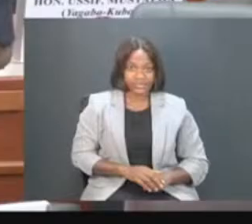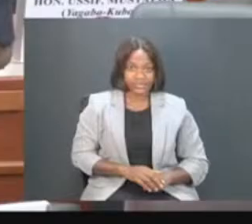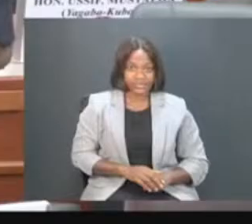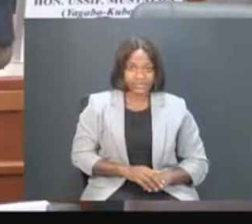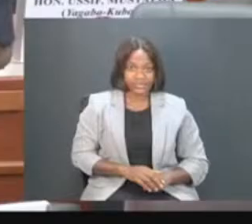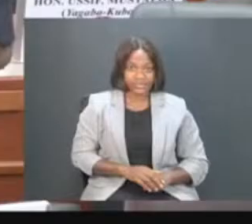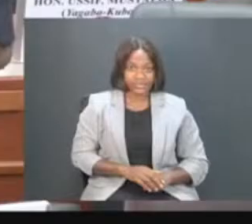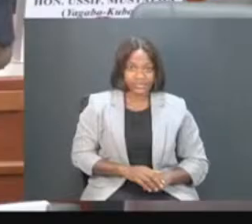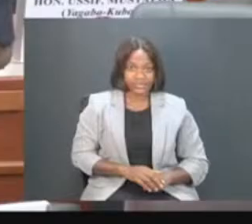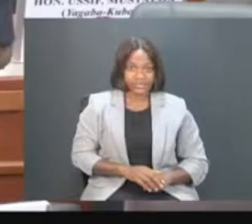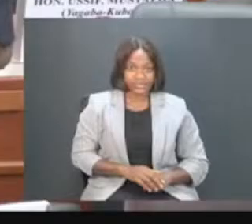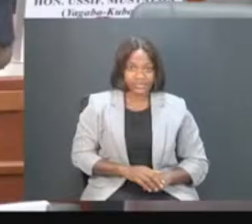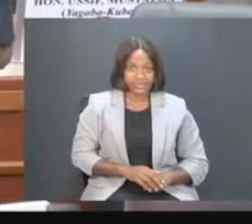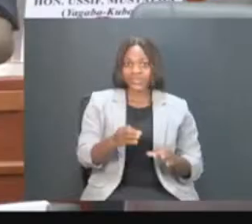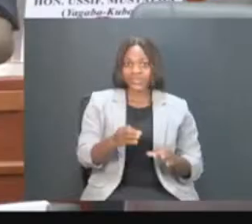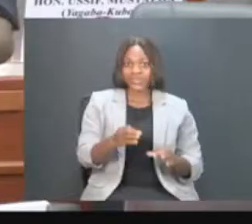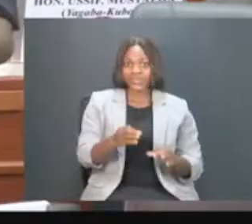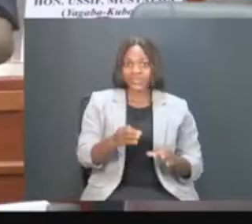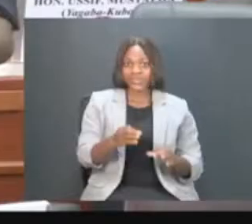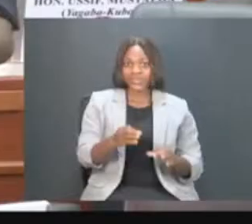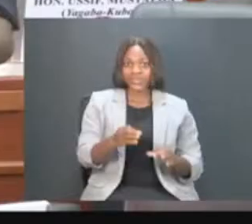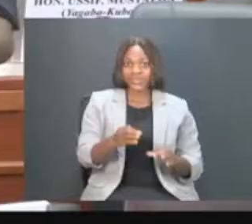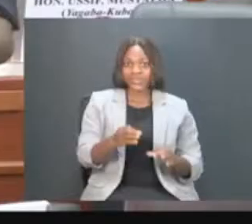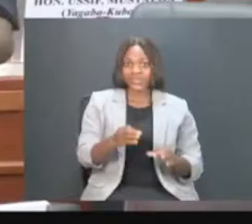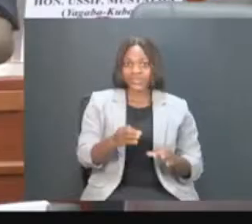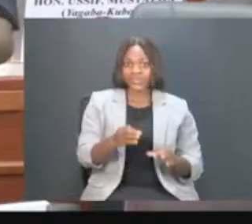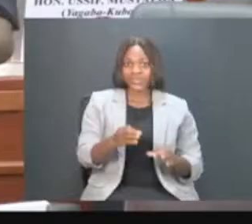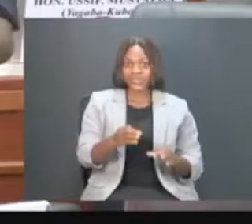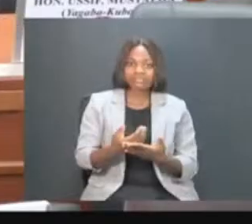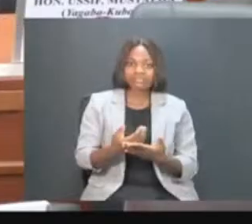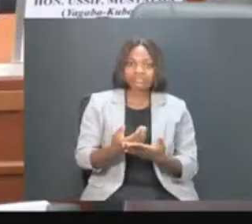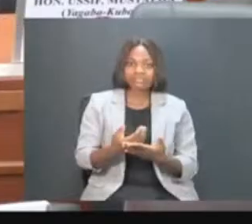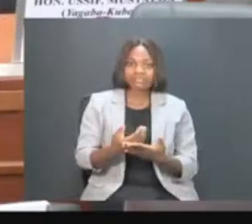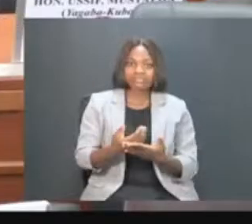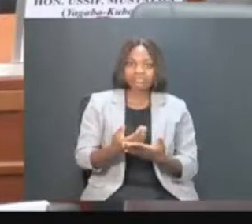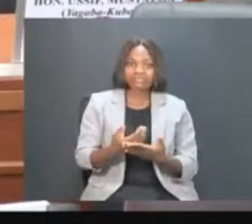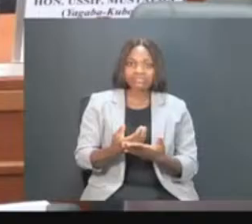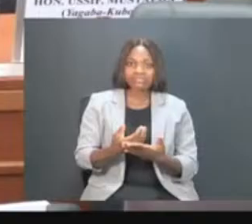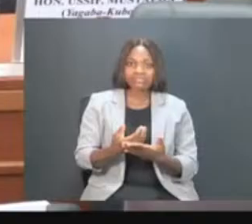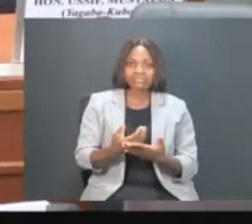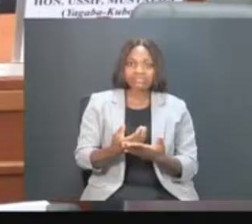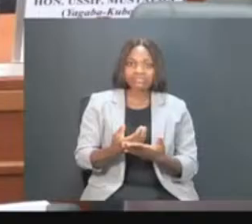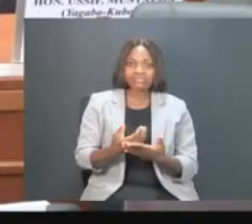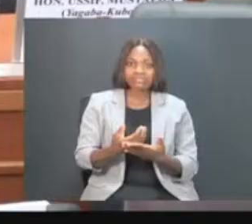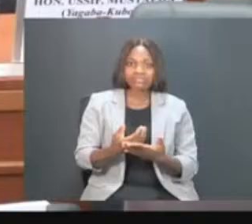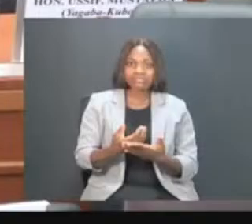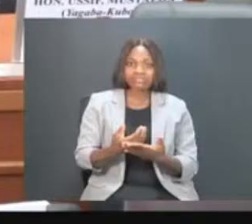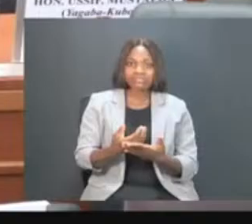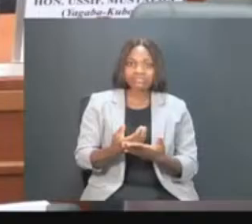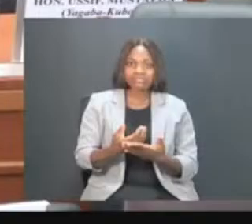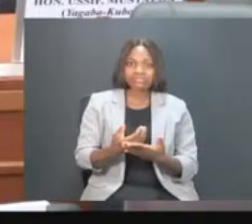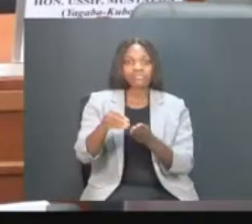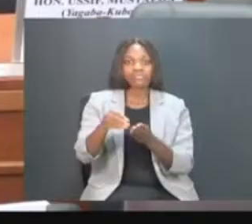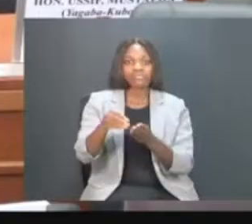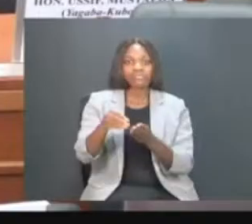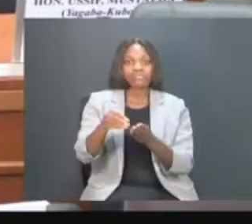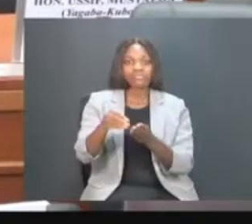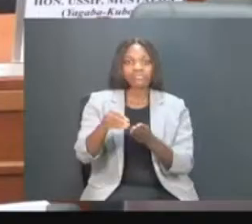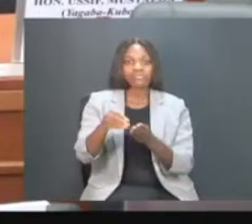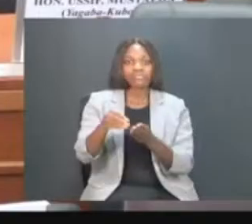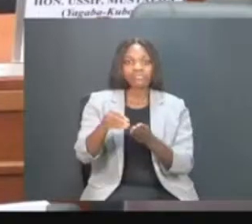What we are going to do is to create this bureaucracy, pay all these monies, and now wait for the private sector to come. Then, Mr. Speaker, we are